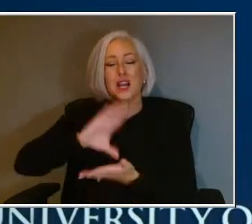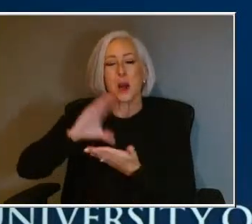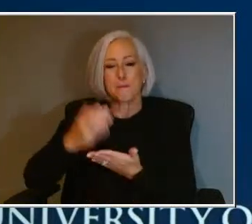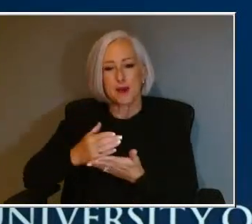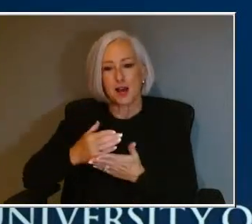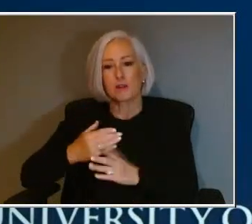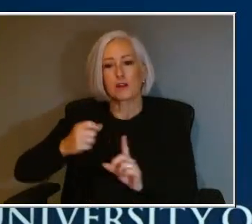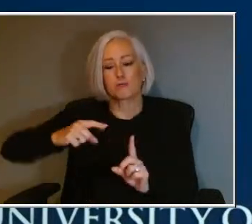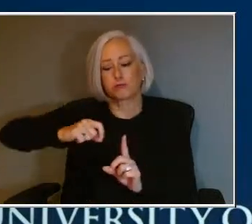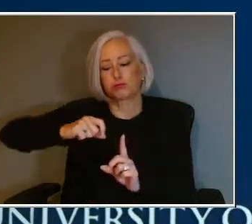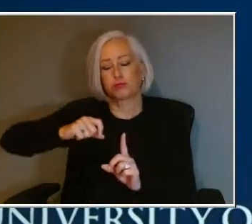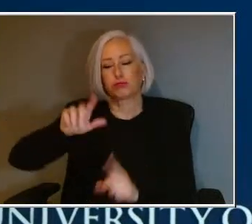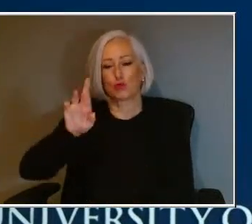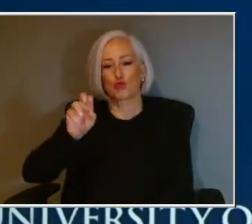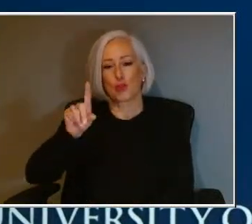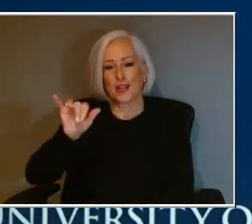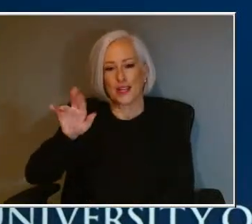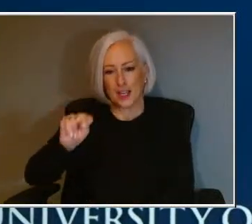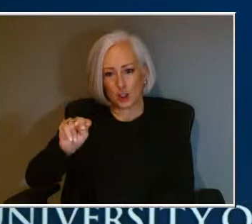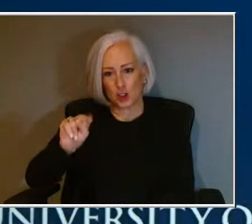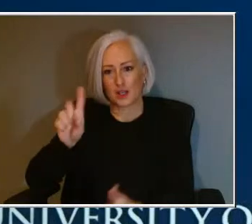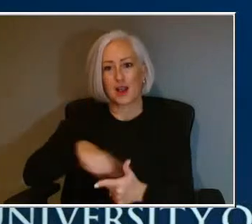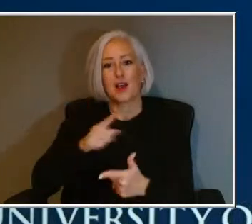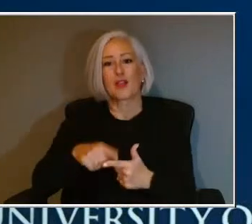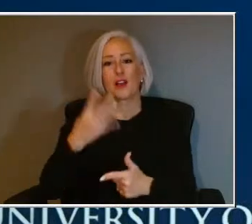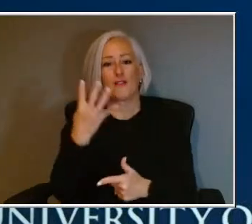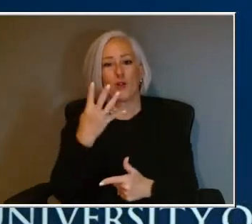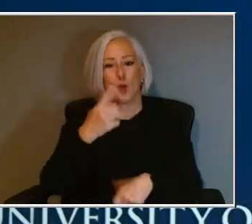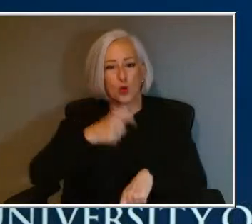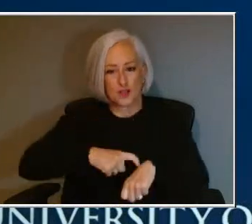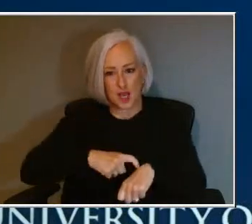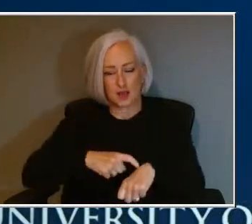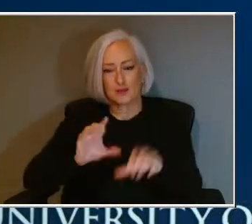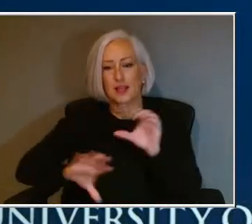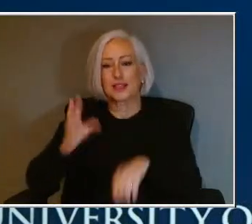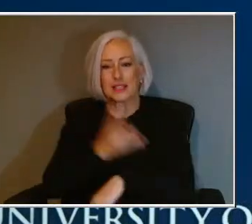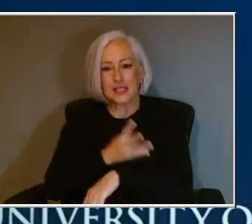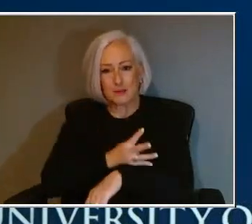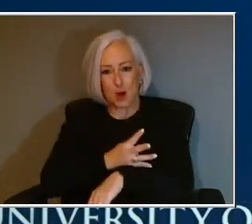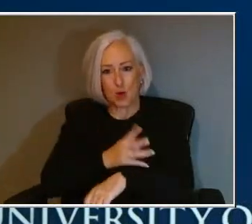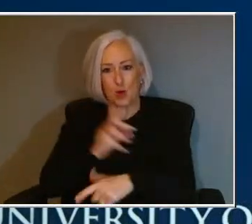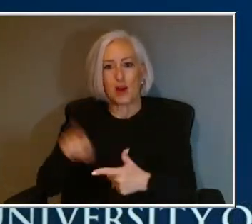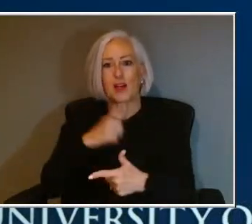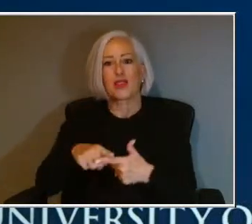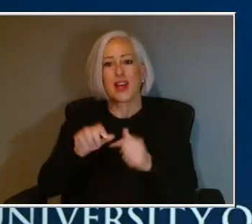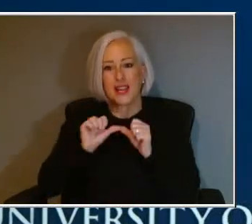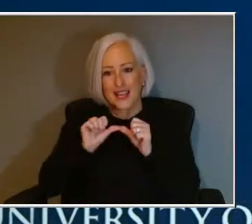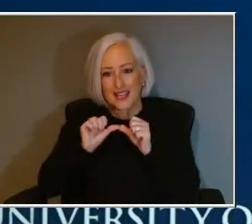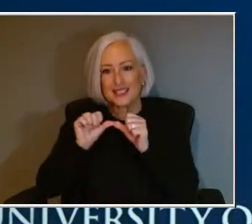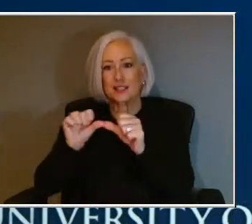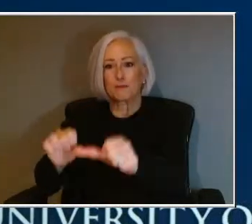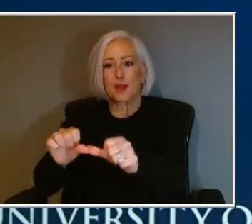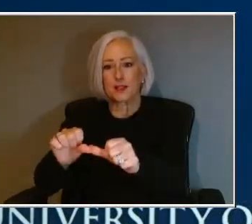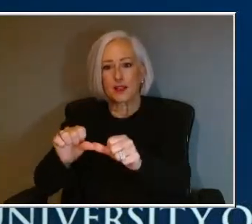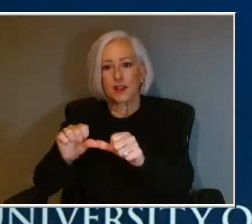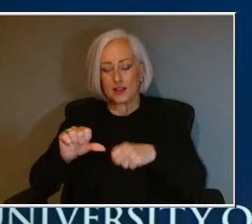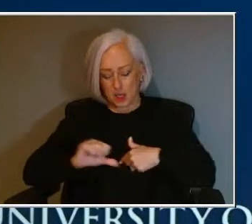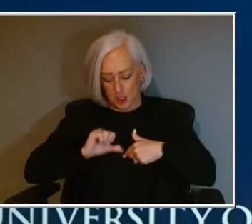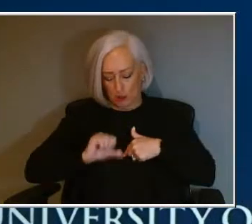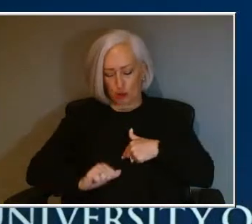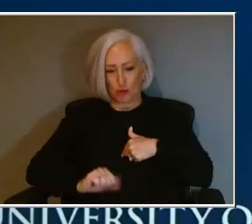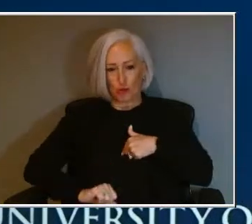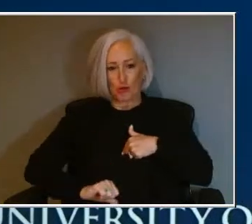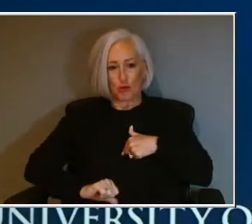4 cycles of chemo. And then after that was an extensive open abdominal surgery that